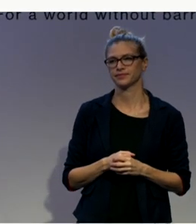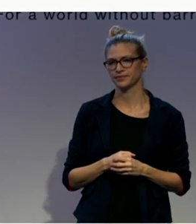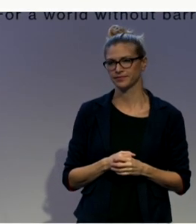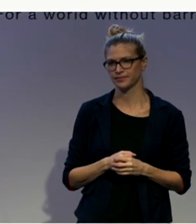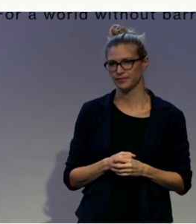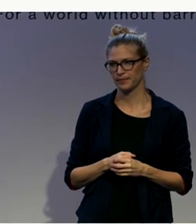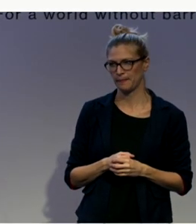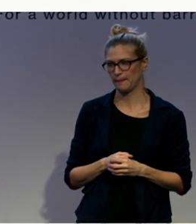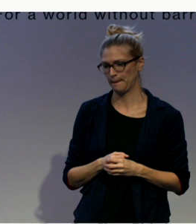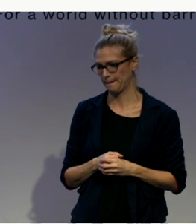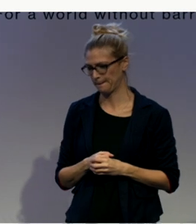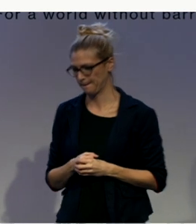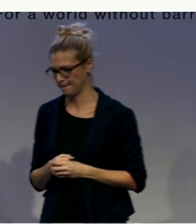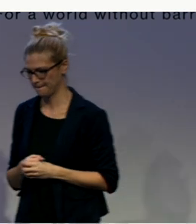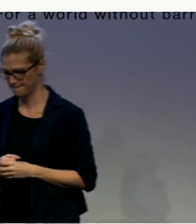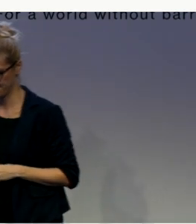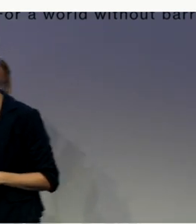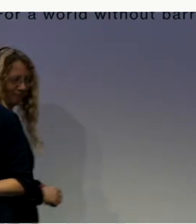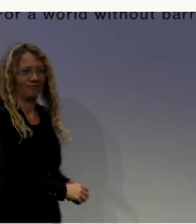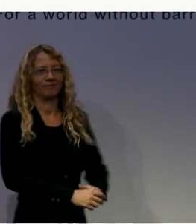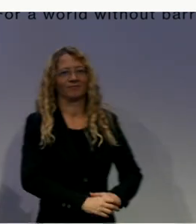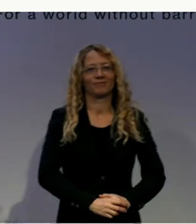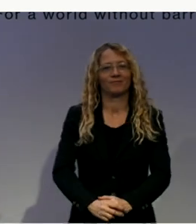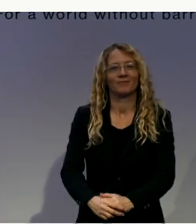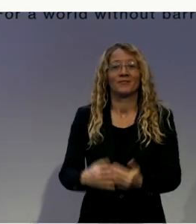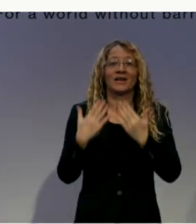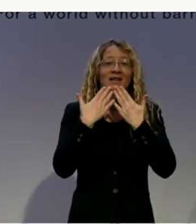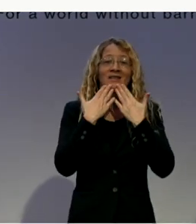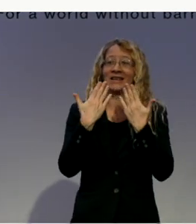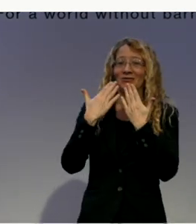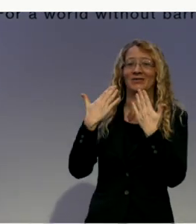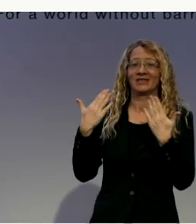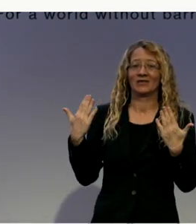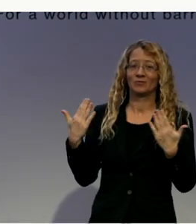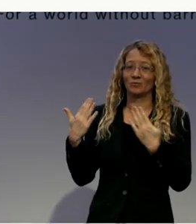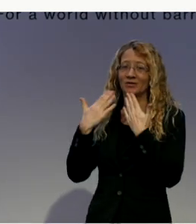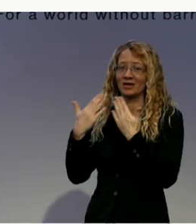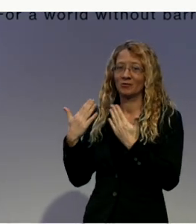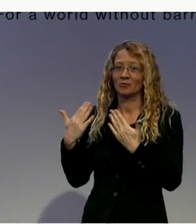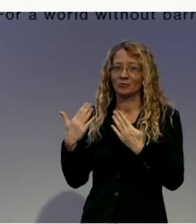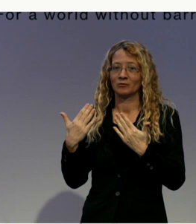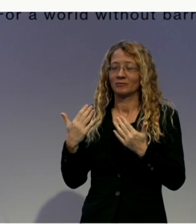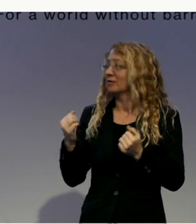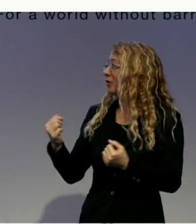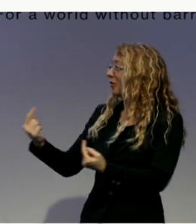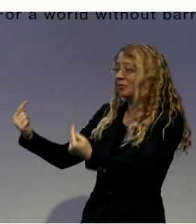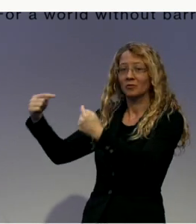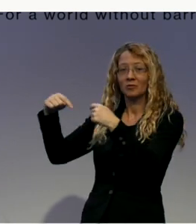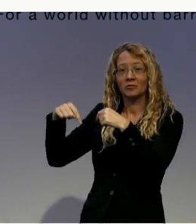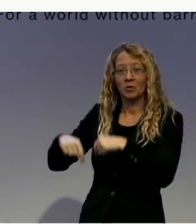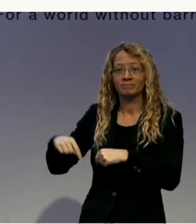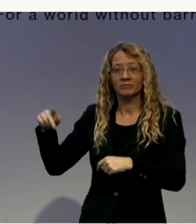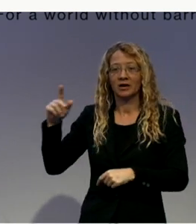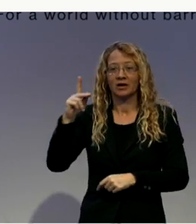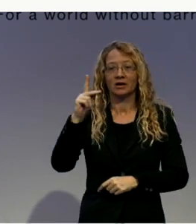Thank you. Thank you, Semes. And I'm very glad that you made it. Welcome. Welcome, Nawaf. He is from the